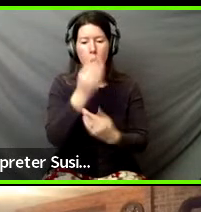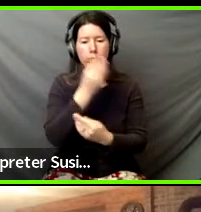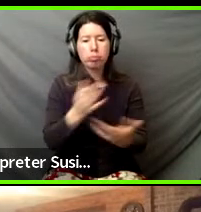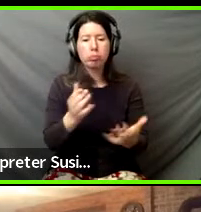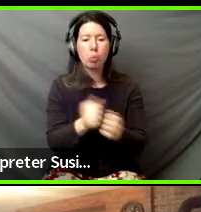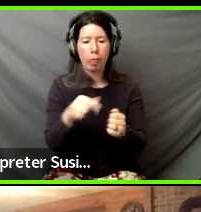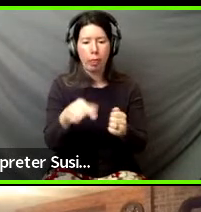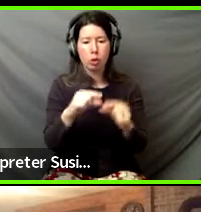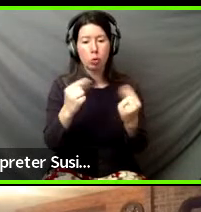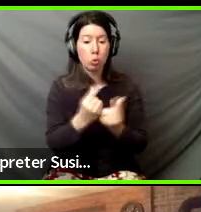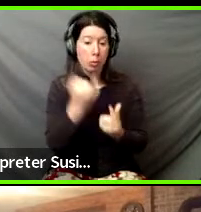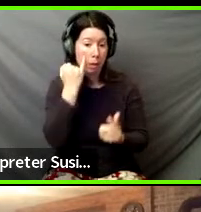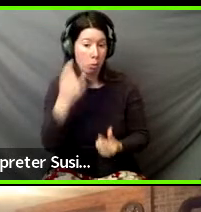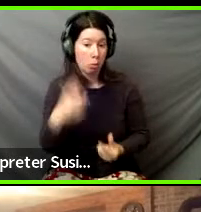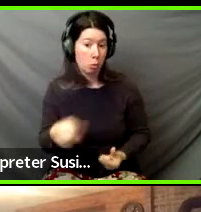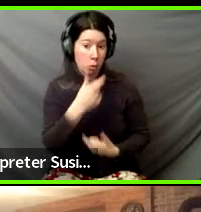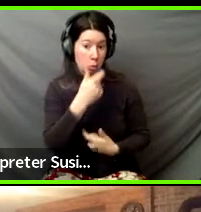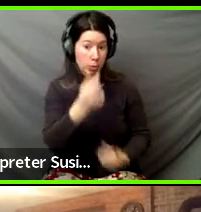interest.